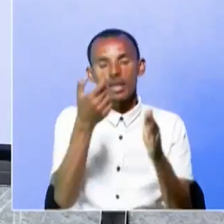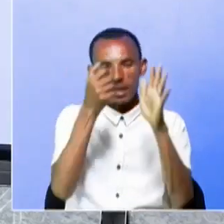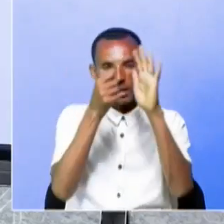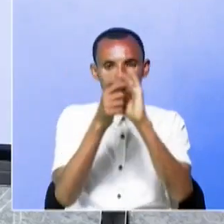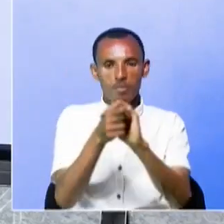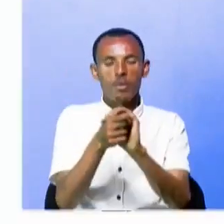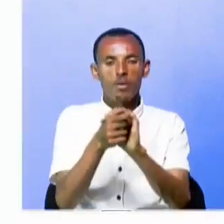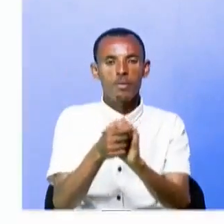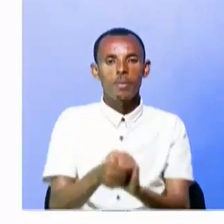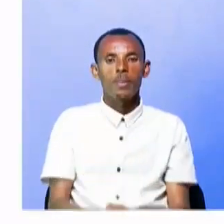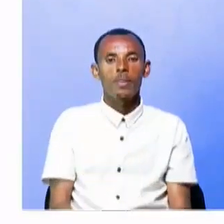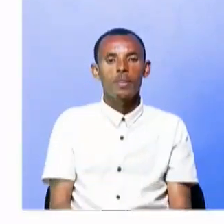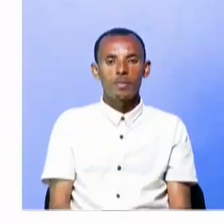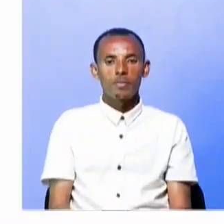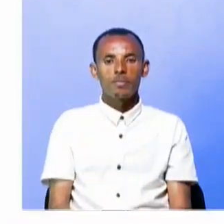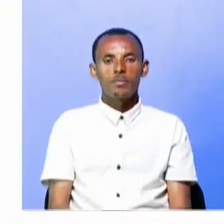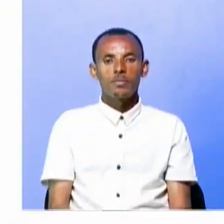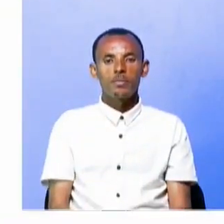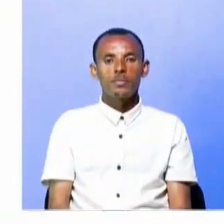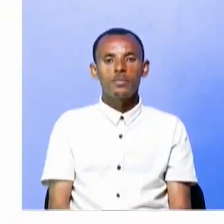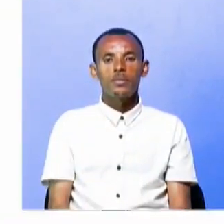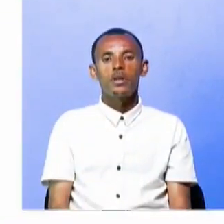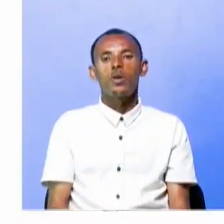the simple case.